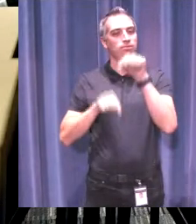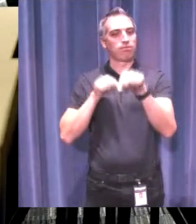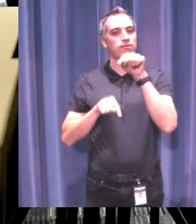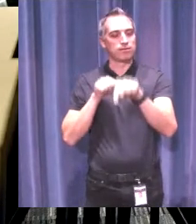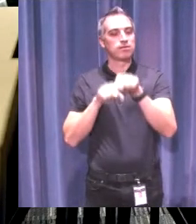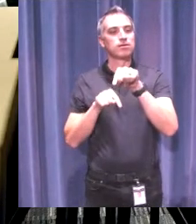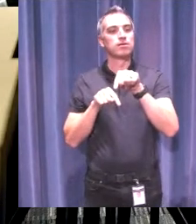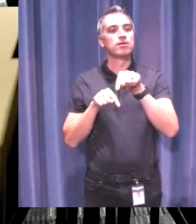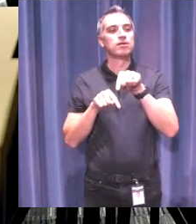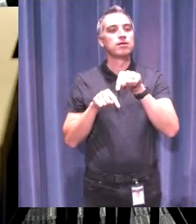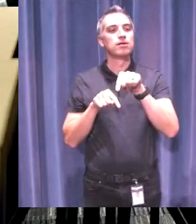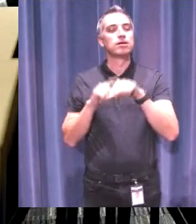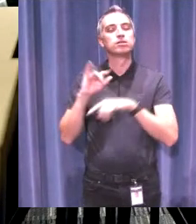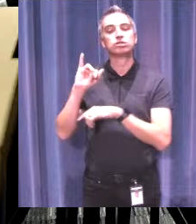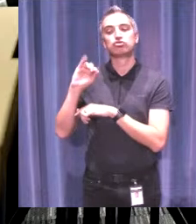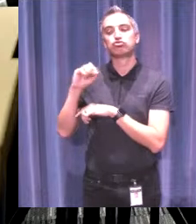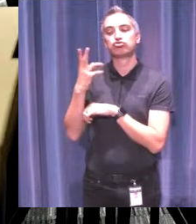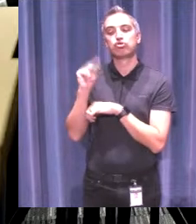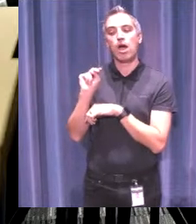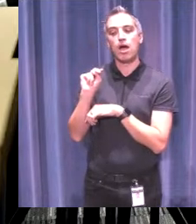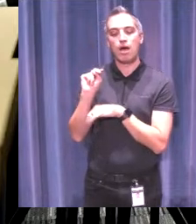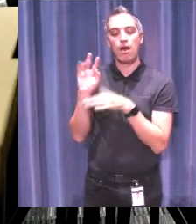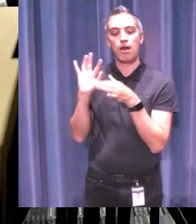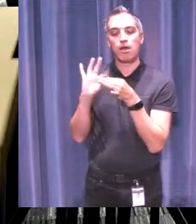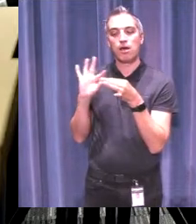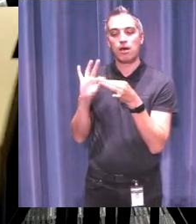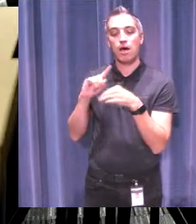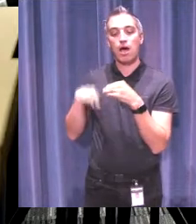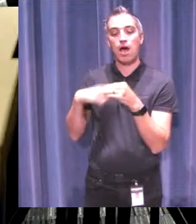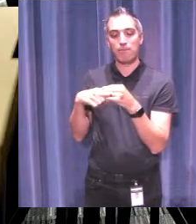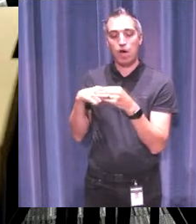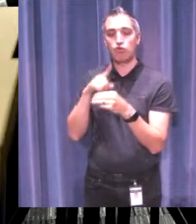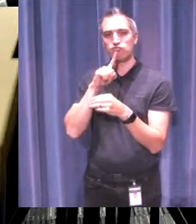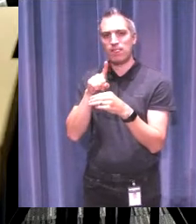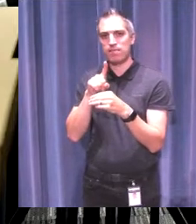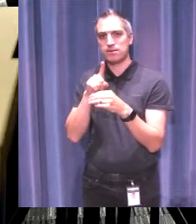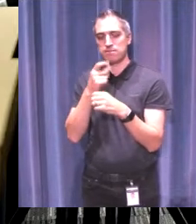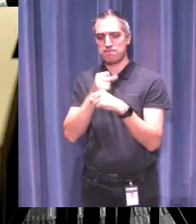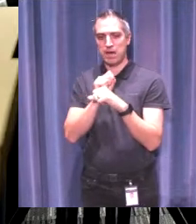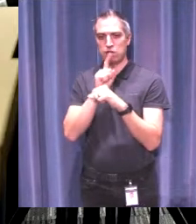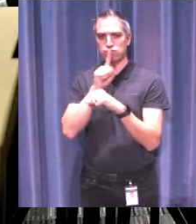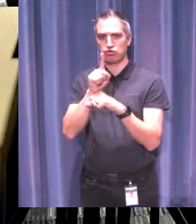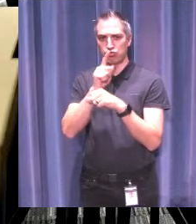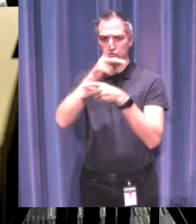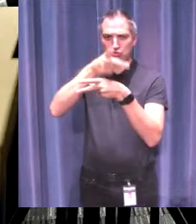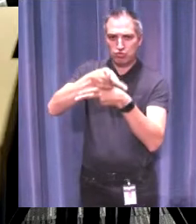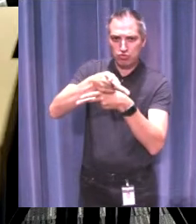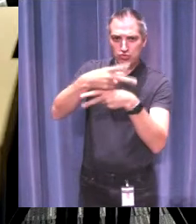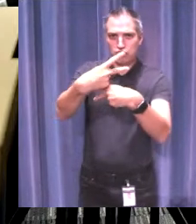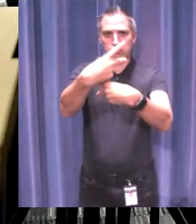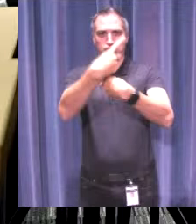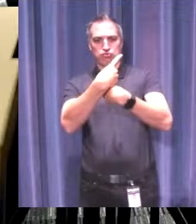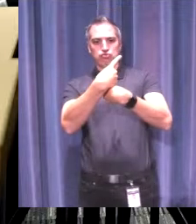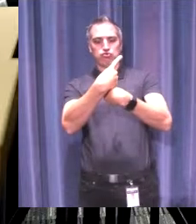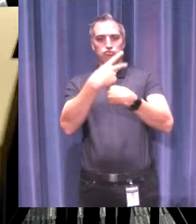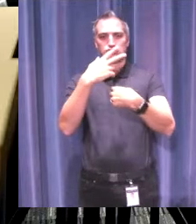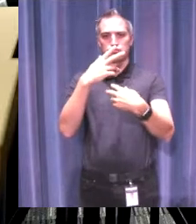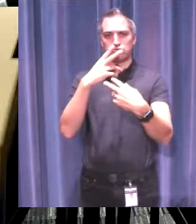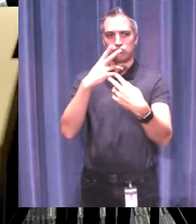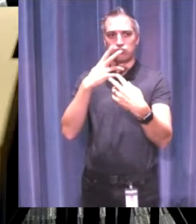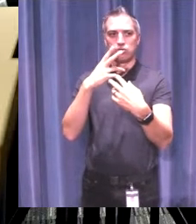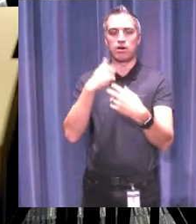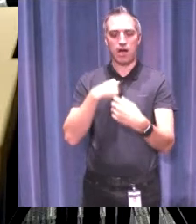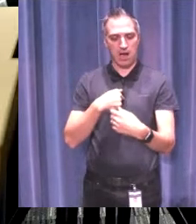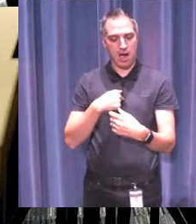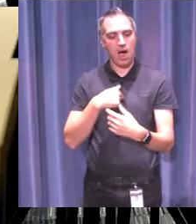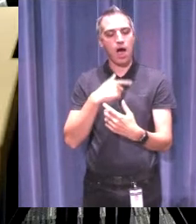John brought up the checks and balances. I'm a big proponent of the checks